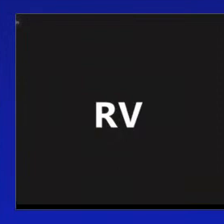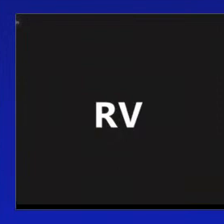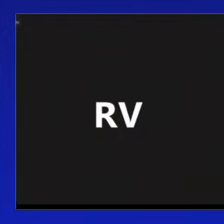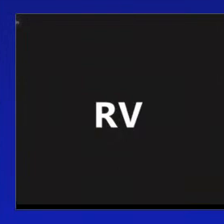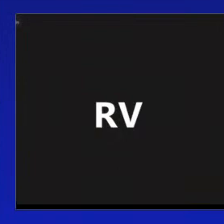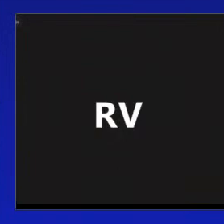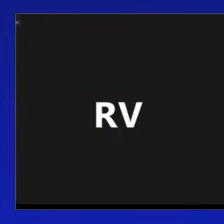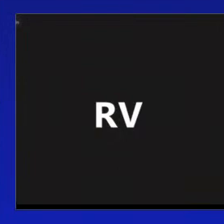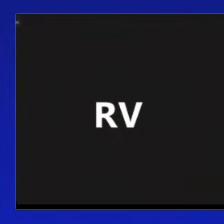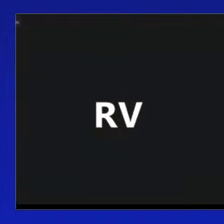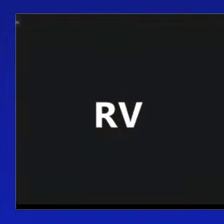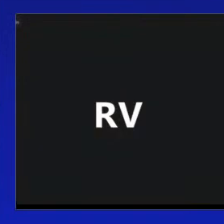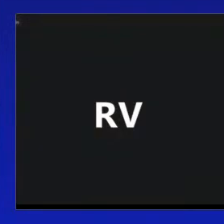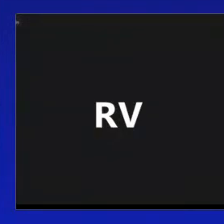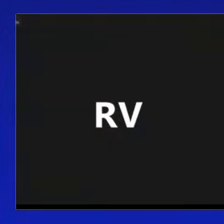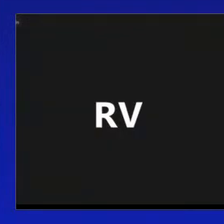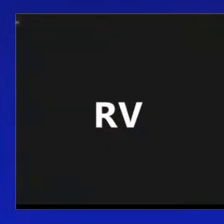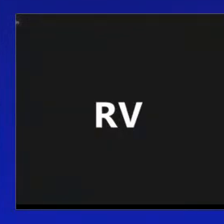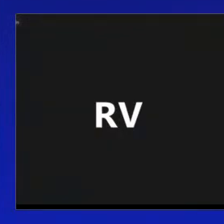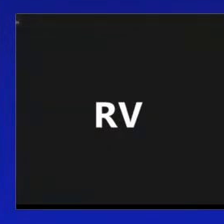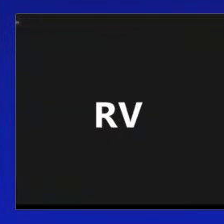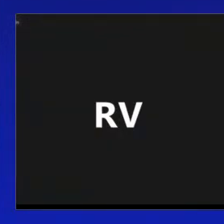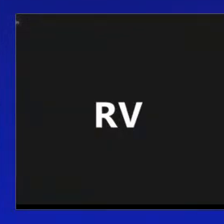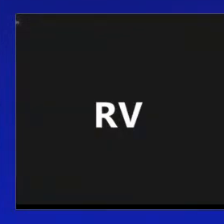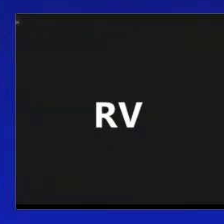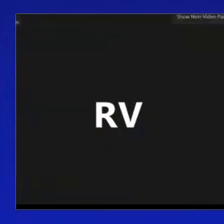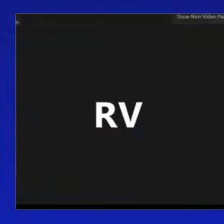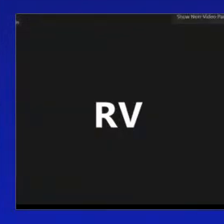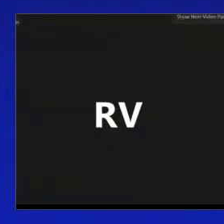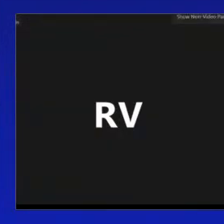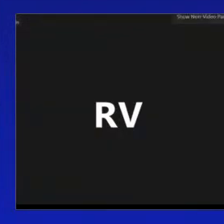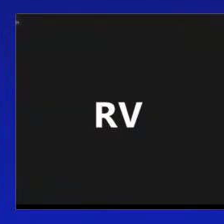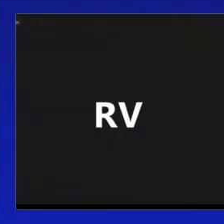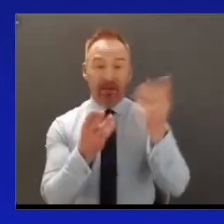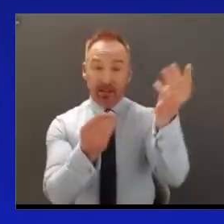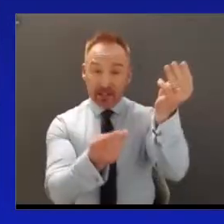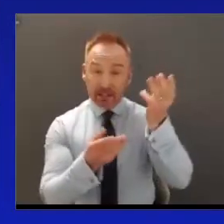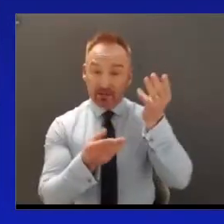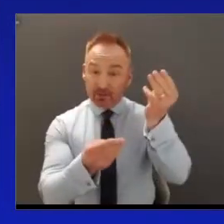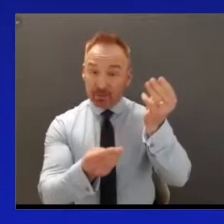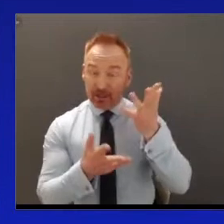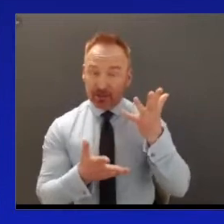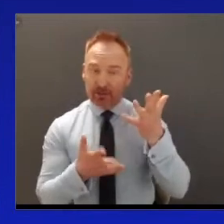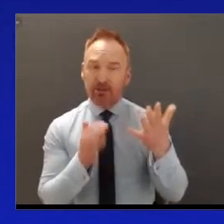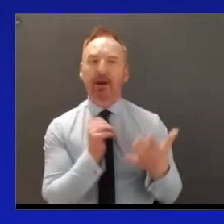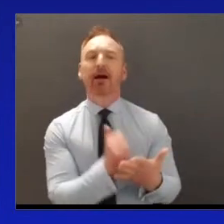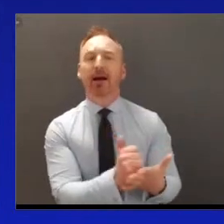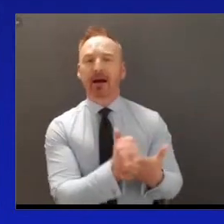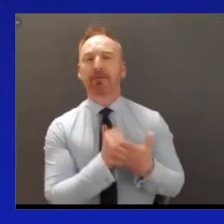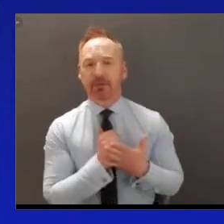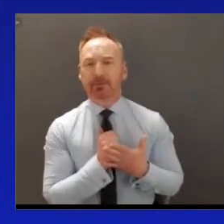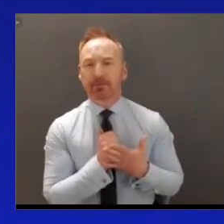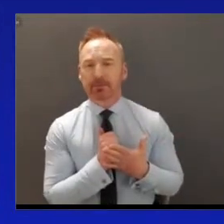Tony and everyone for the briefing. Of course, this was very helpful.